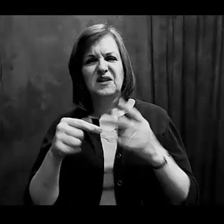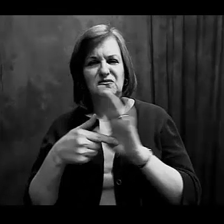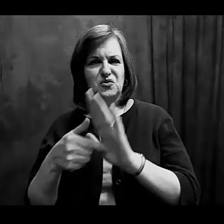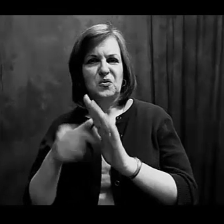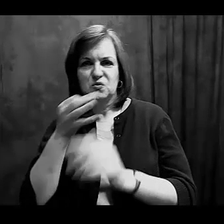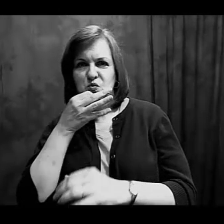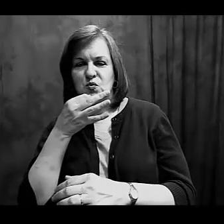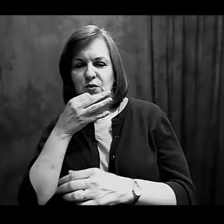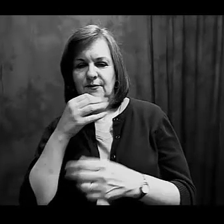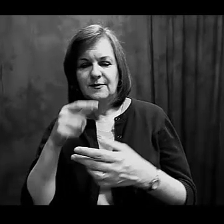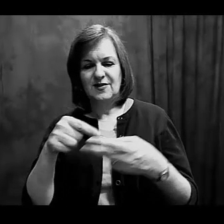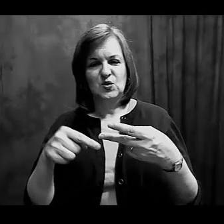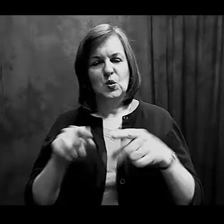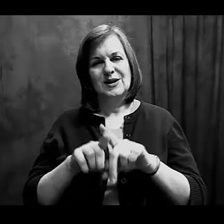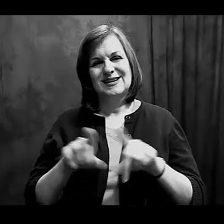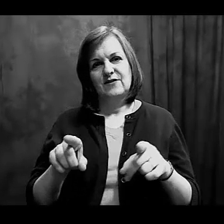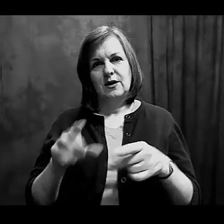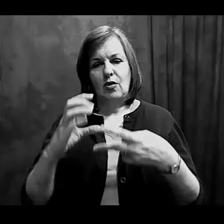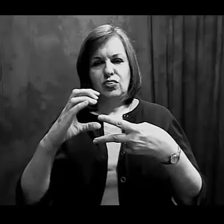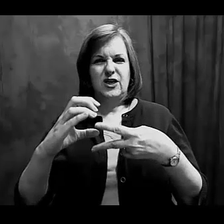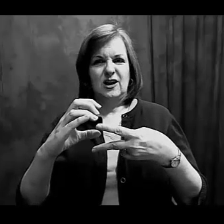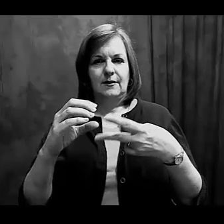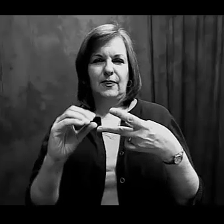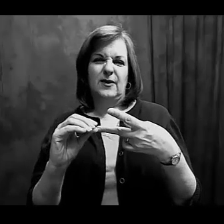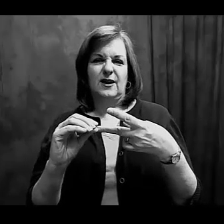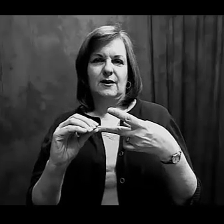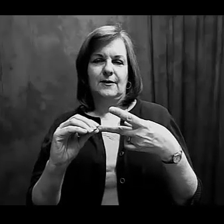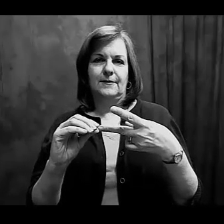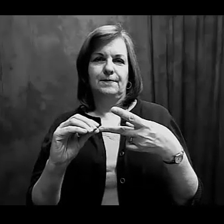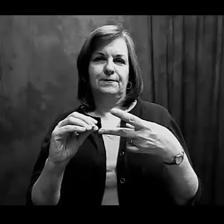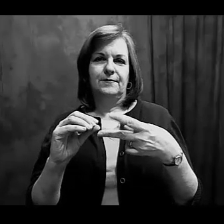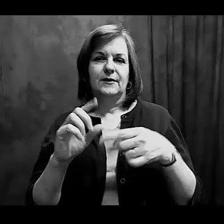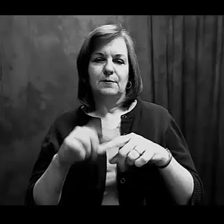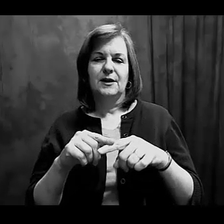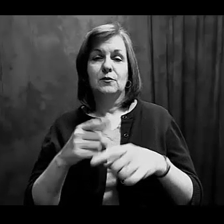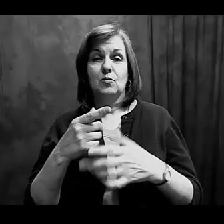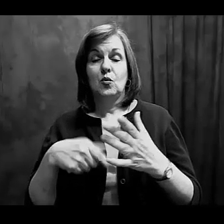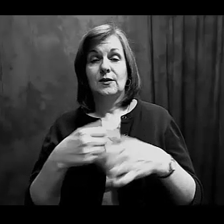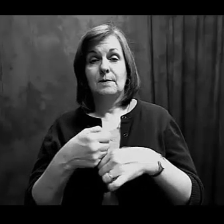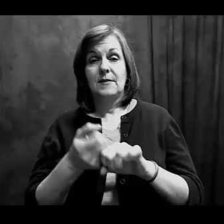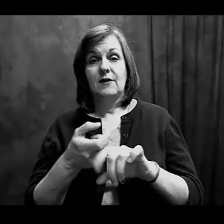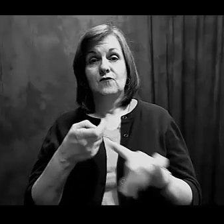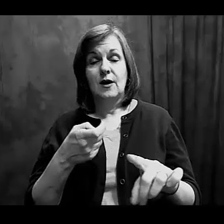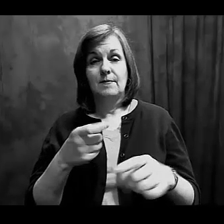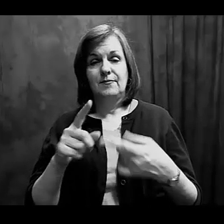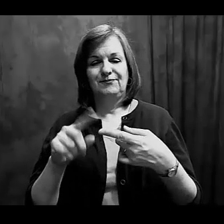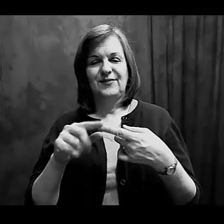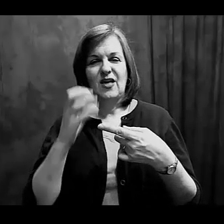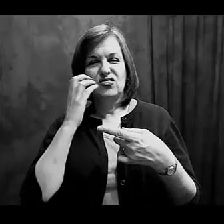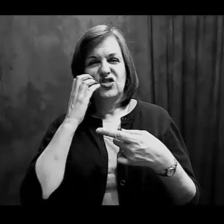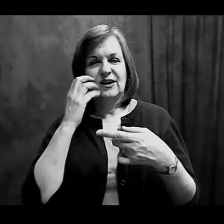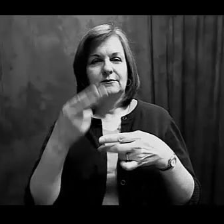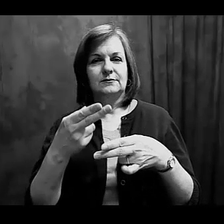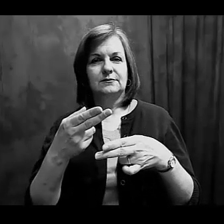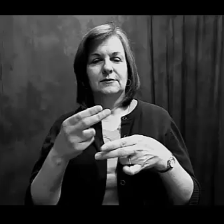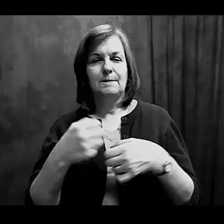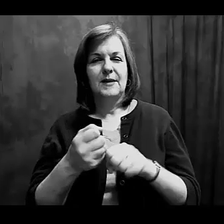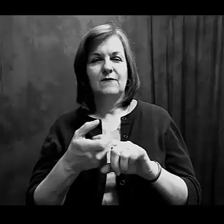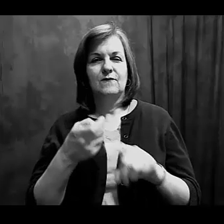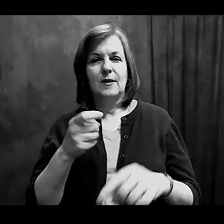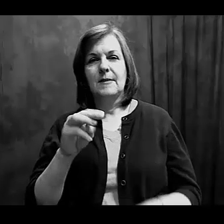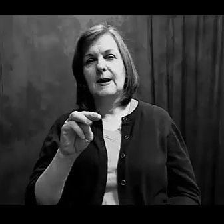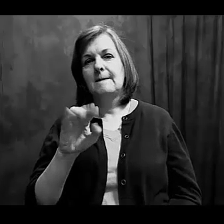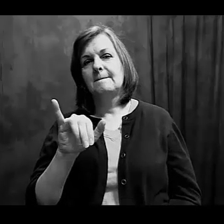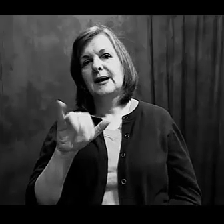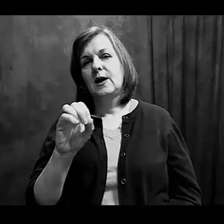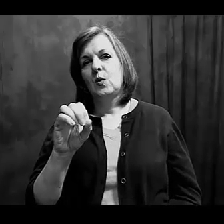They're different. They're thick and thin based on what they're made of. Thick filaments are made of